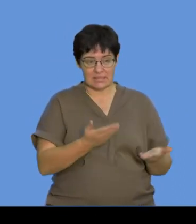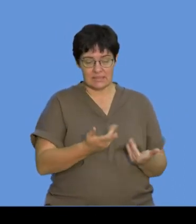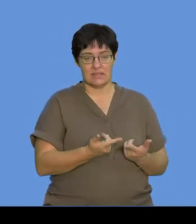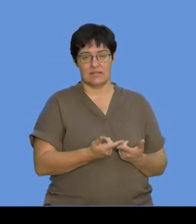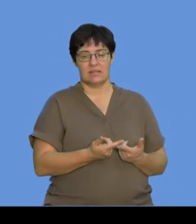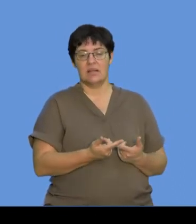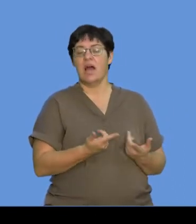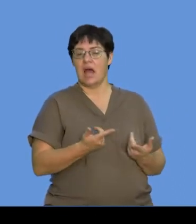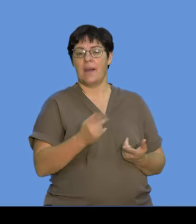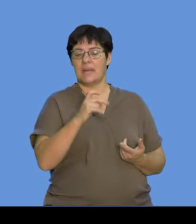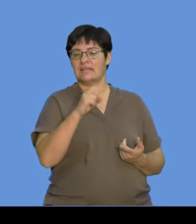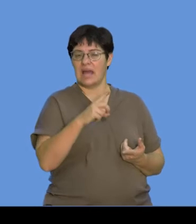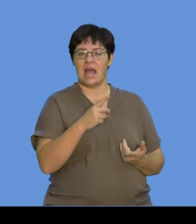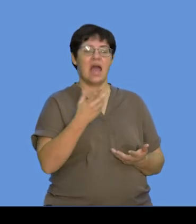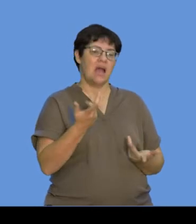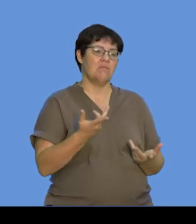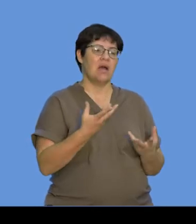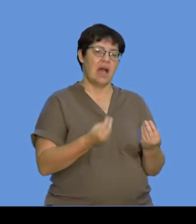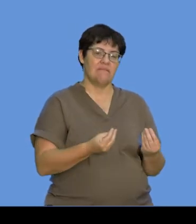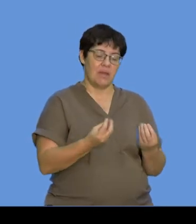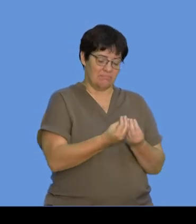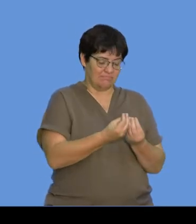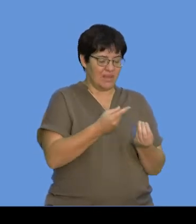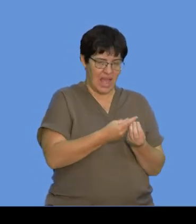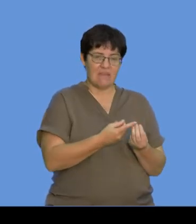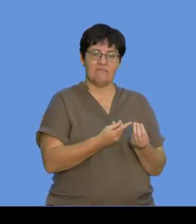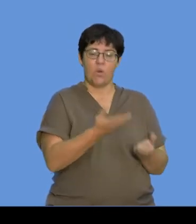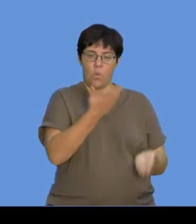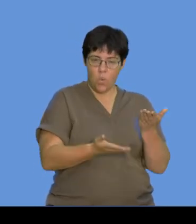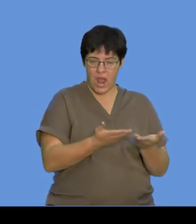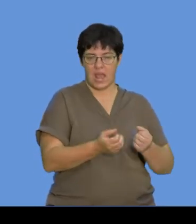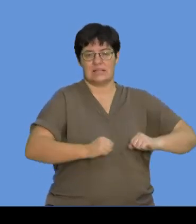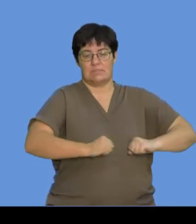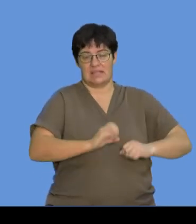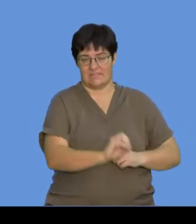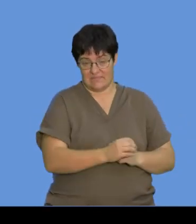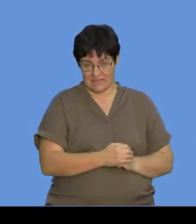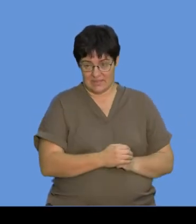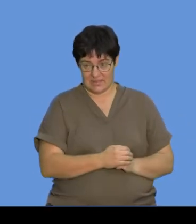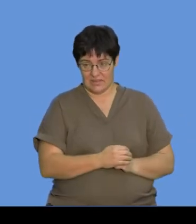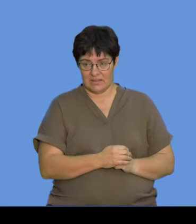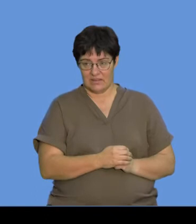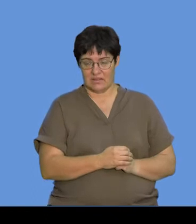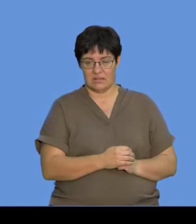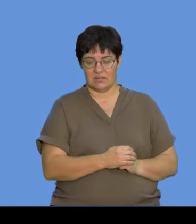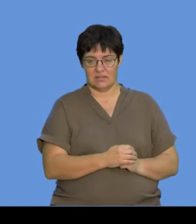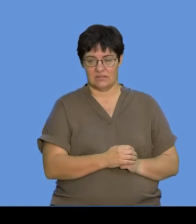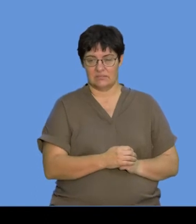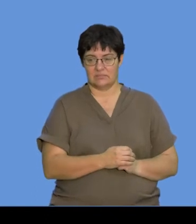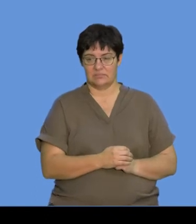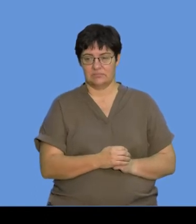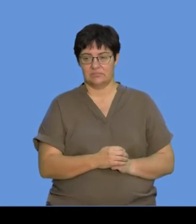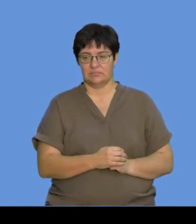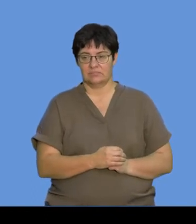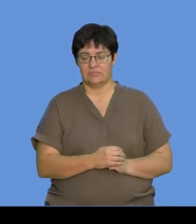okay? Remember, matter is anything that has got mass and can occupy space. So mass is amount of matter,